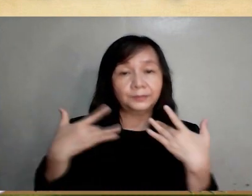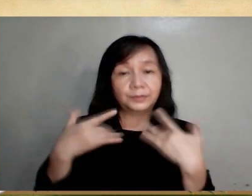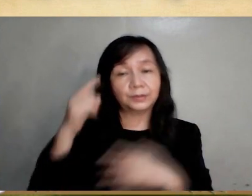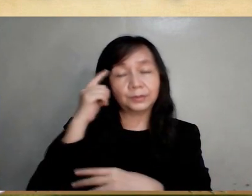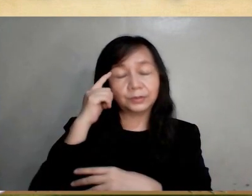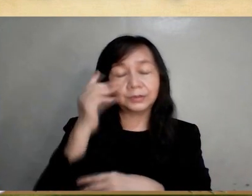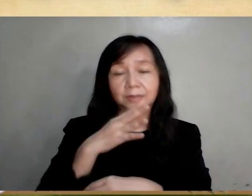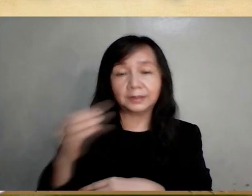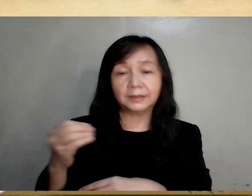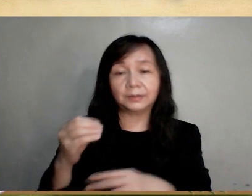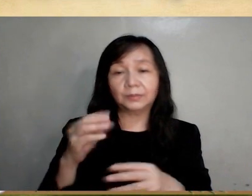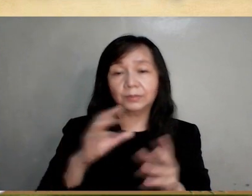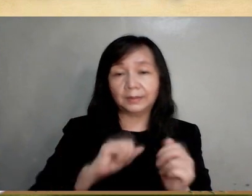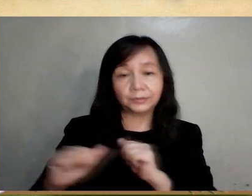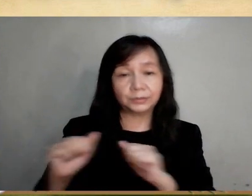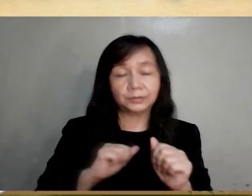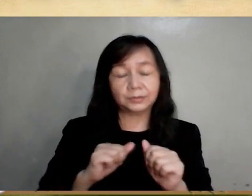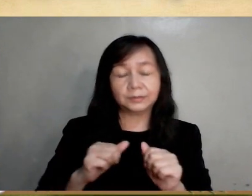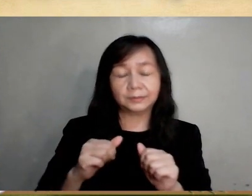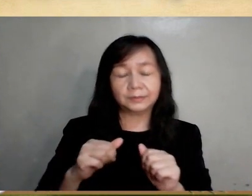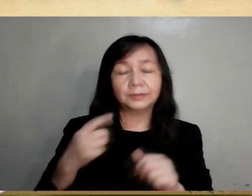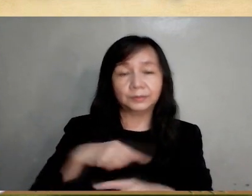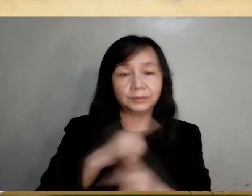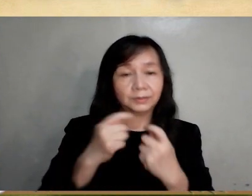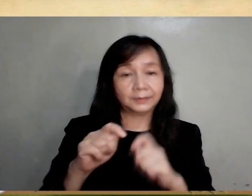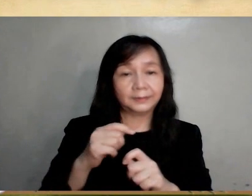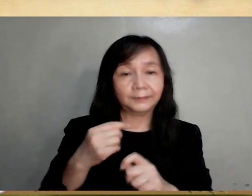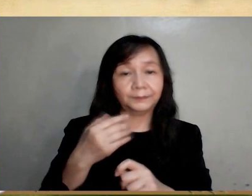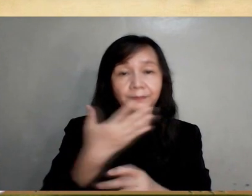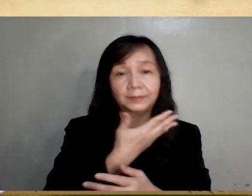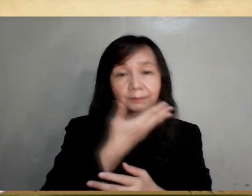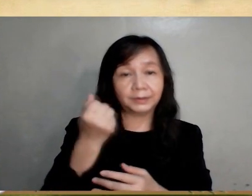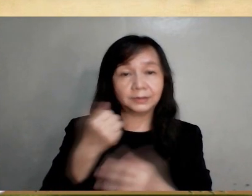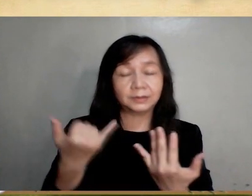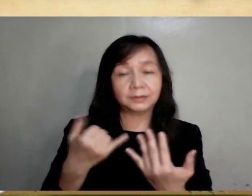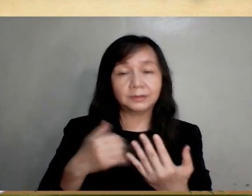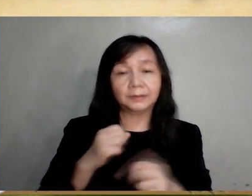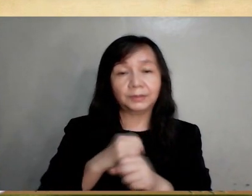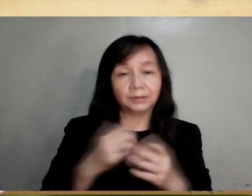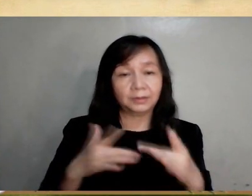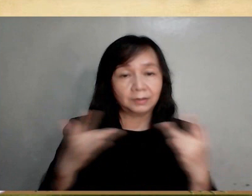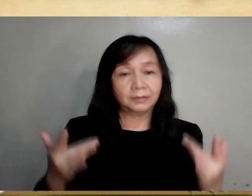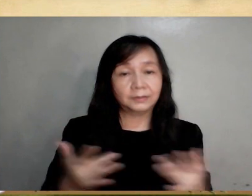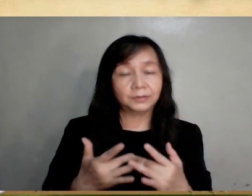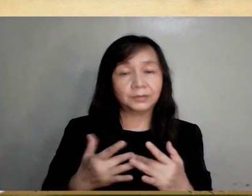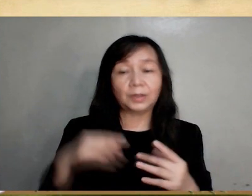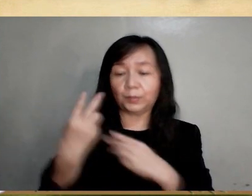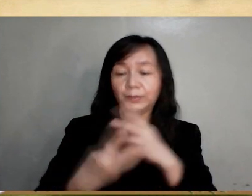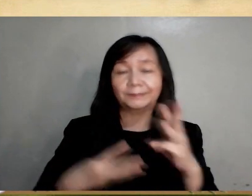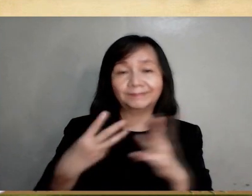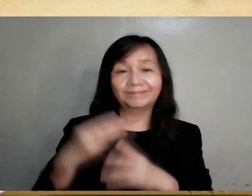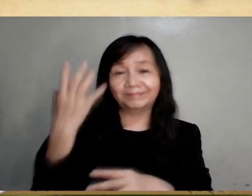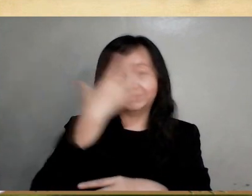thoughts, words, and actions that we try our best to make our hearts and our world